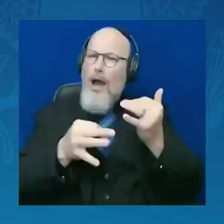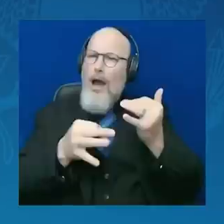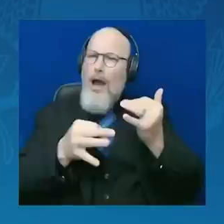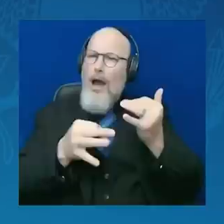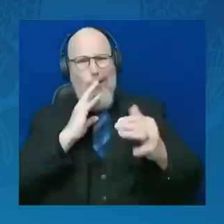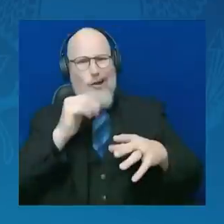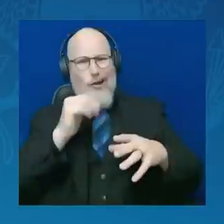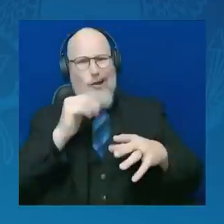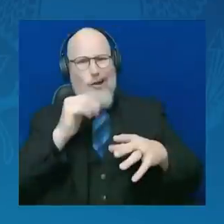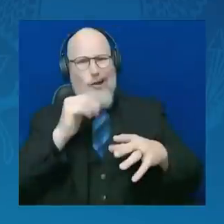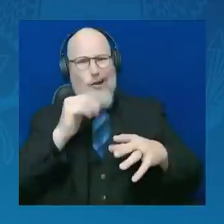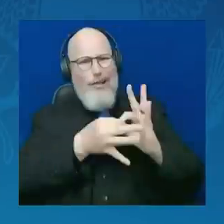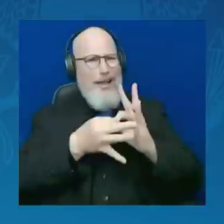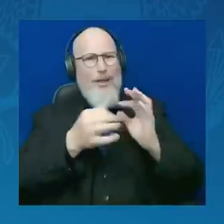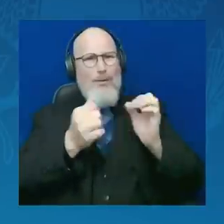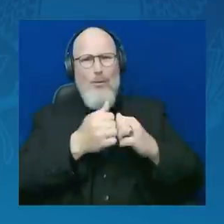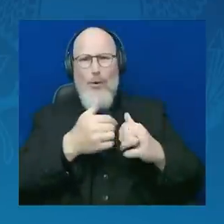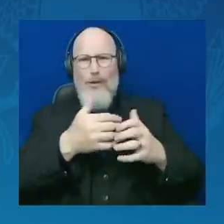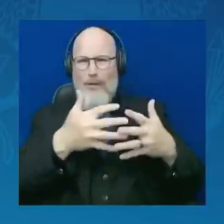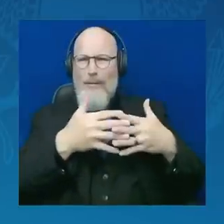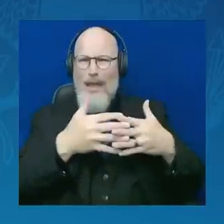the years? Thank you.